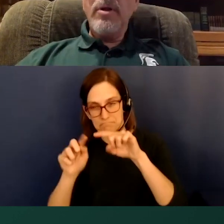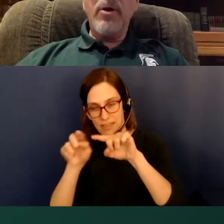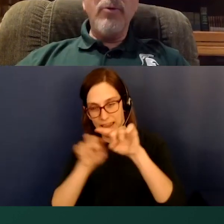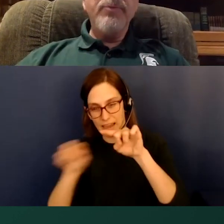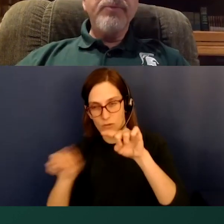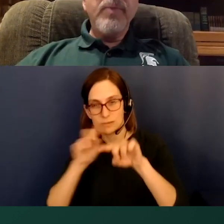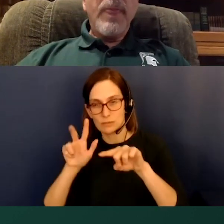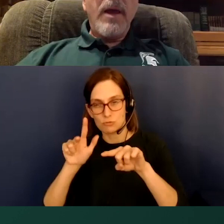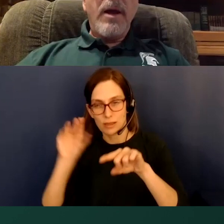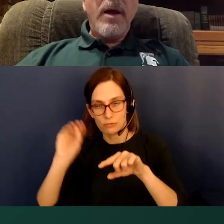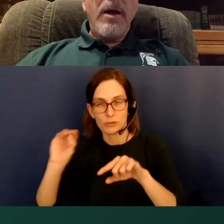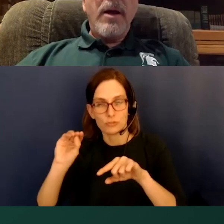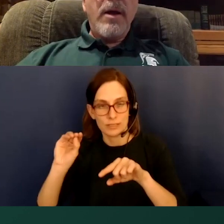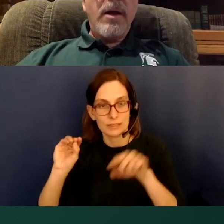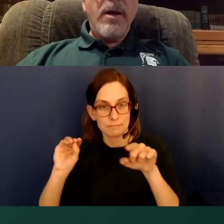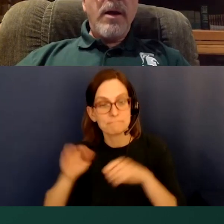So